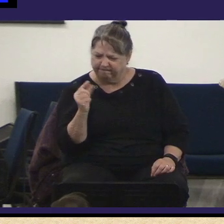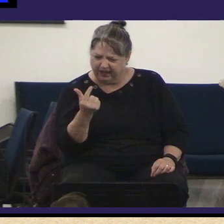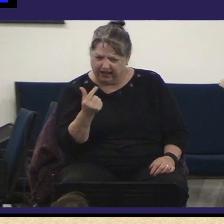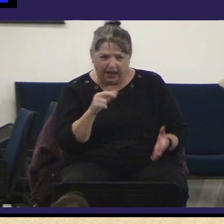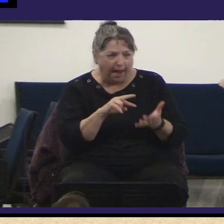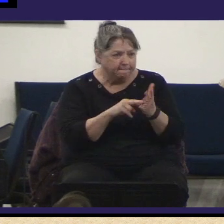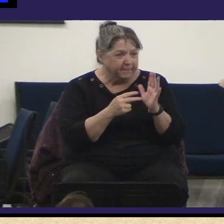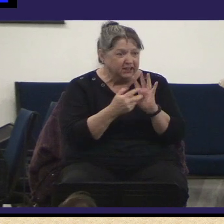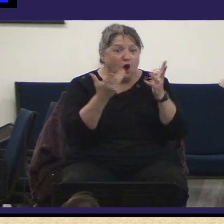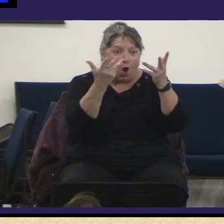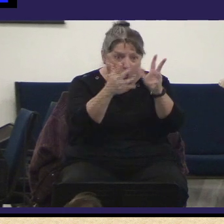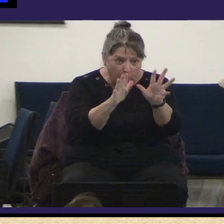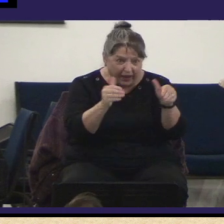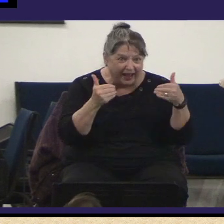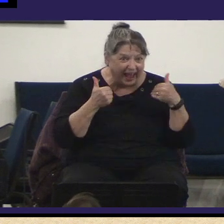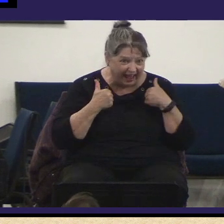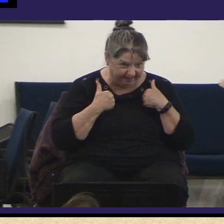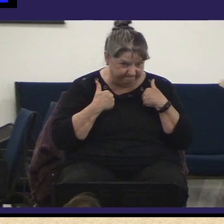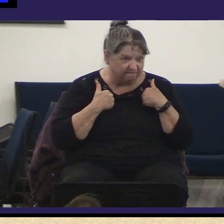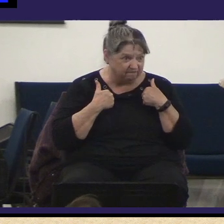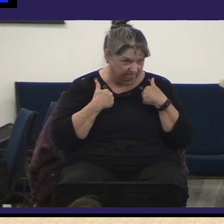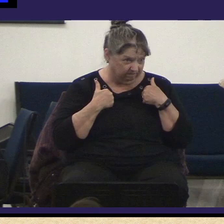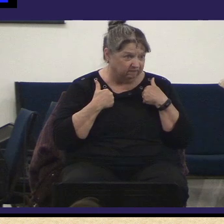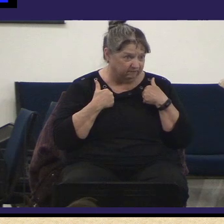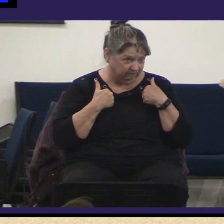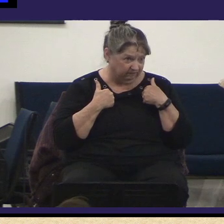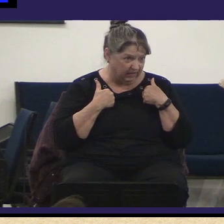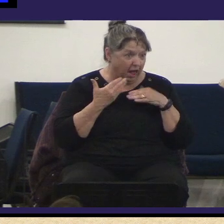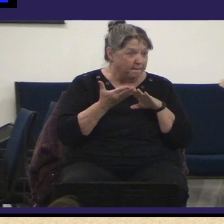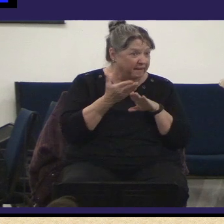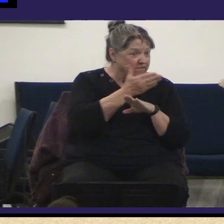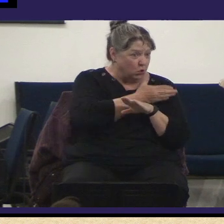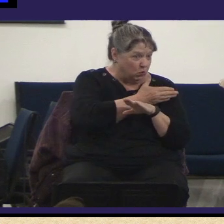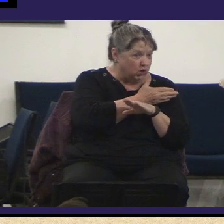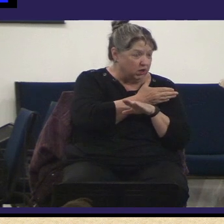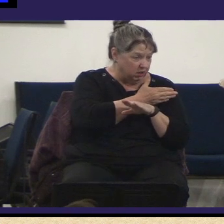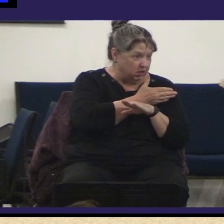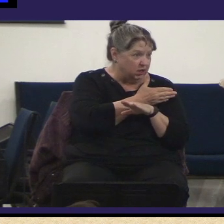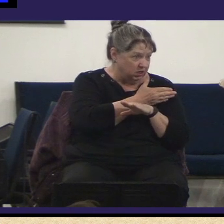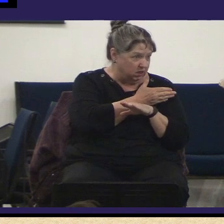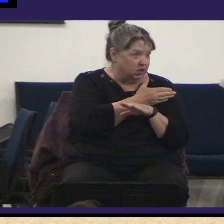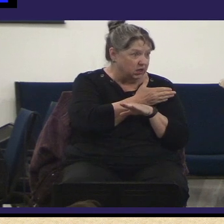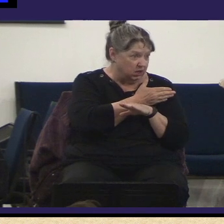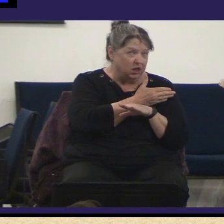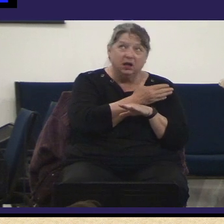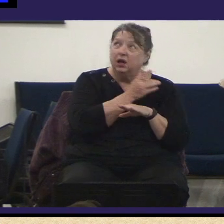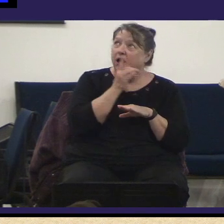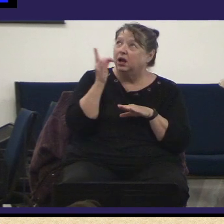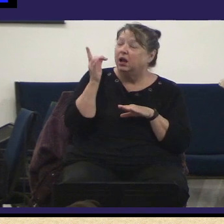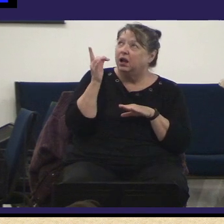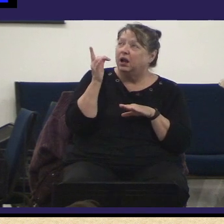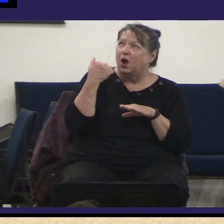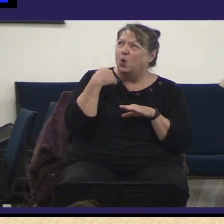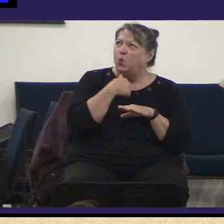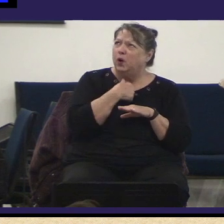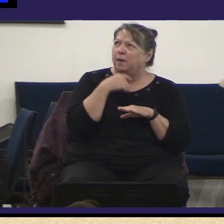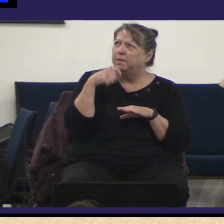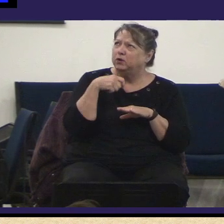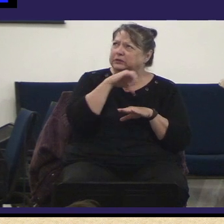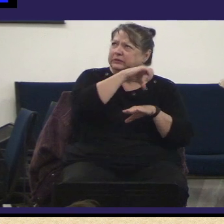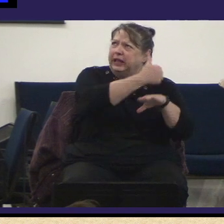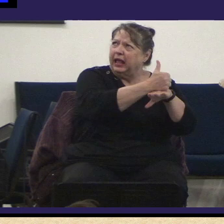it refers to was completed before we were commanded to stand